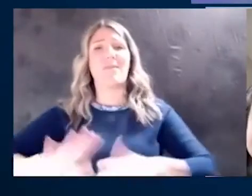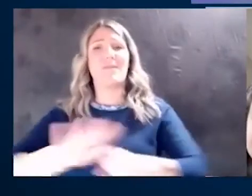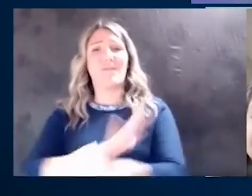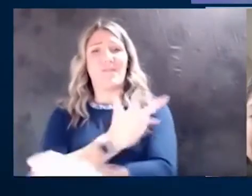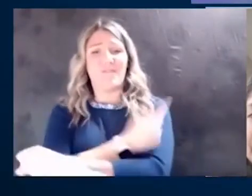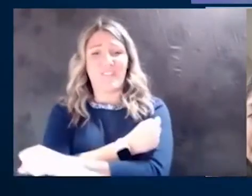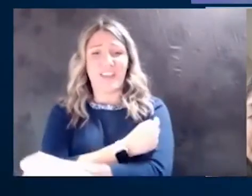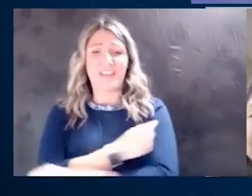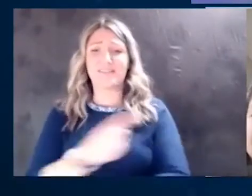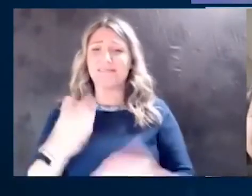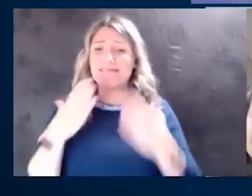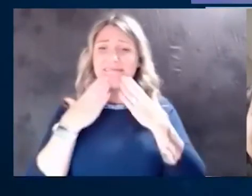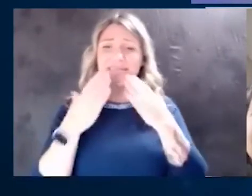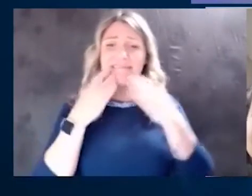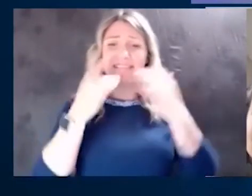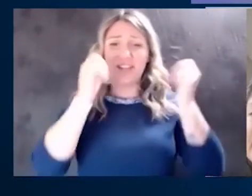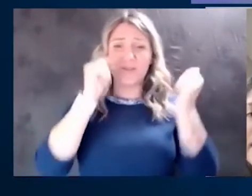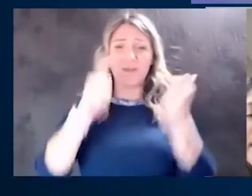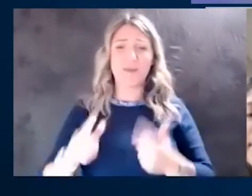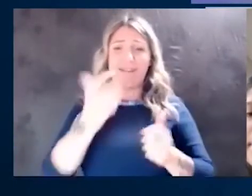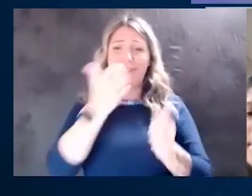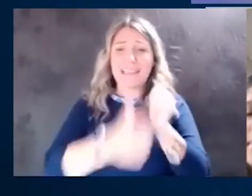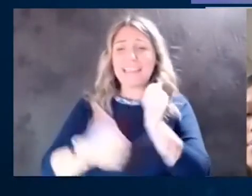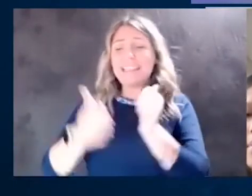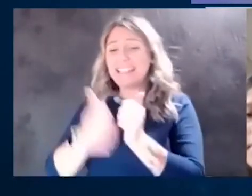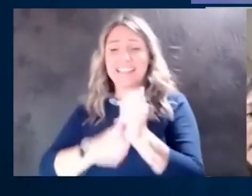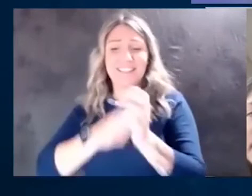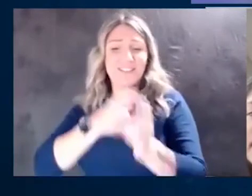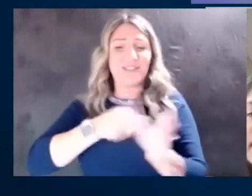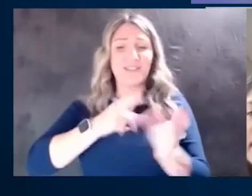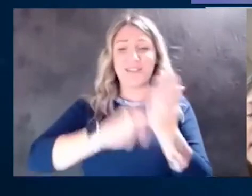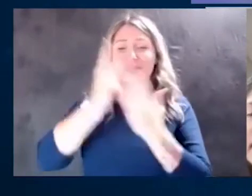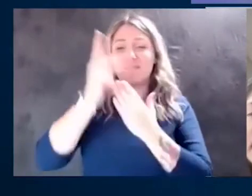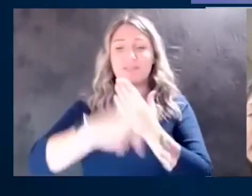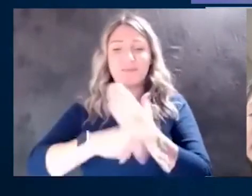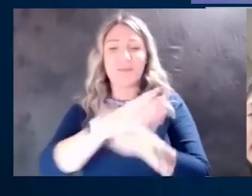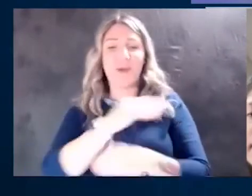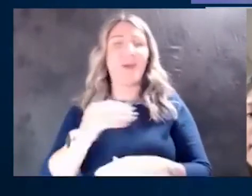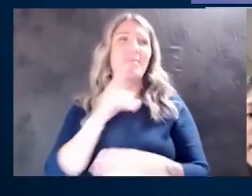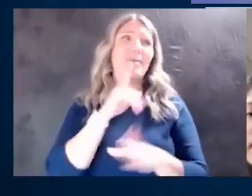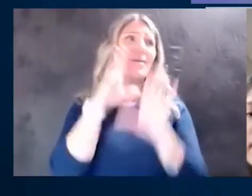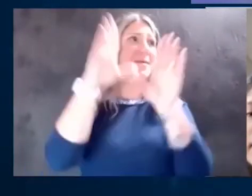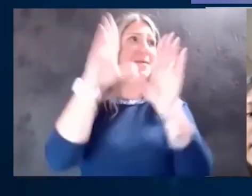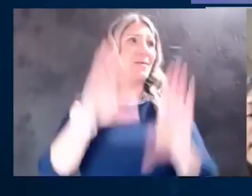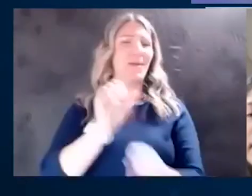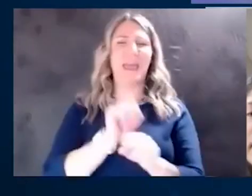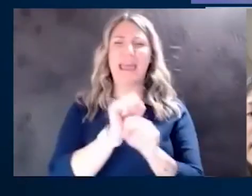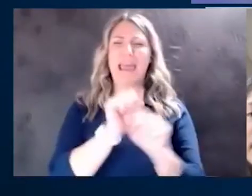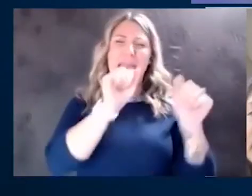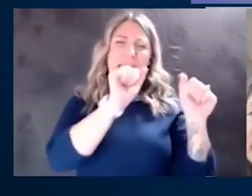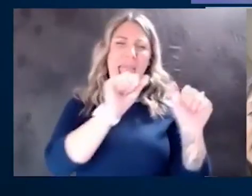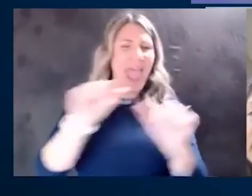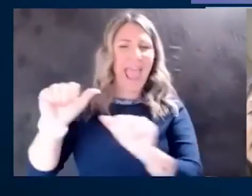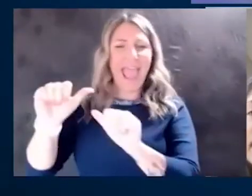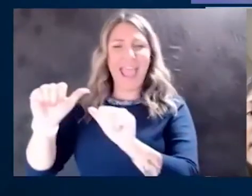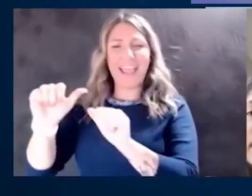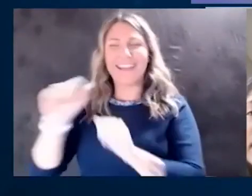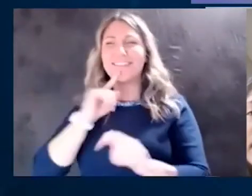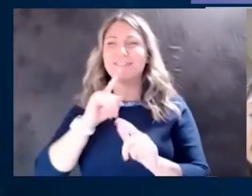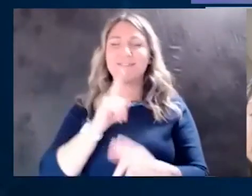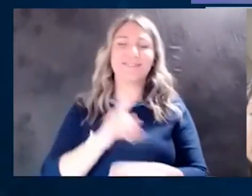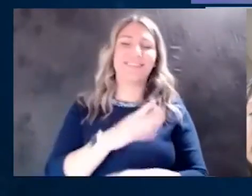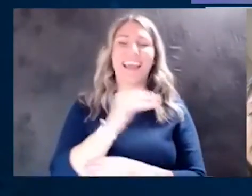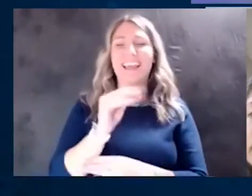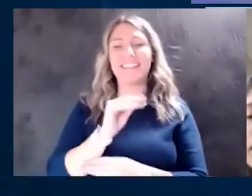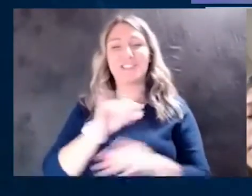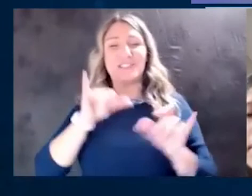you all, each of you, for being on this program. You did a great job. Straight A's all the way across the board. And stay in school. Keep